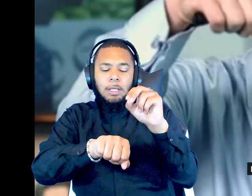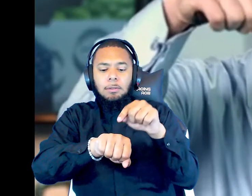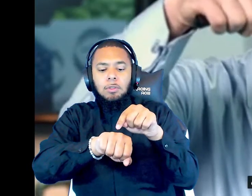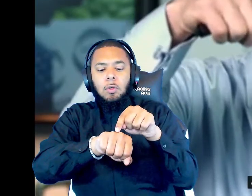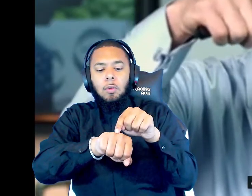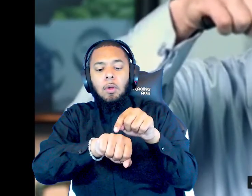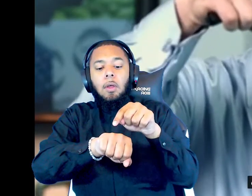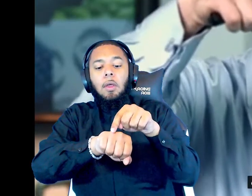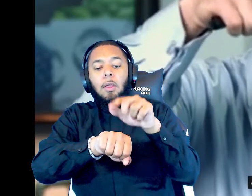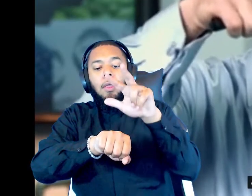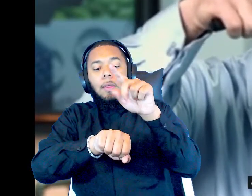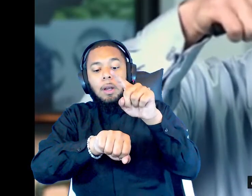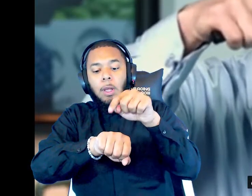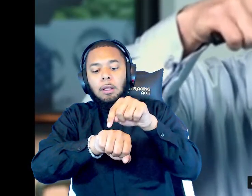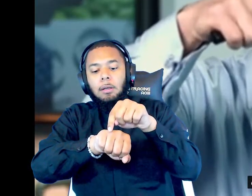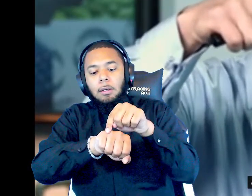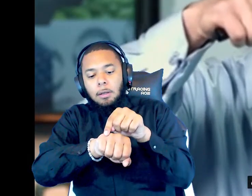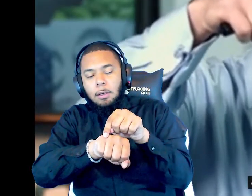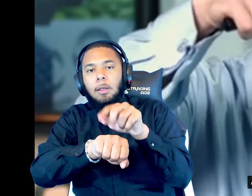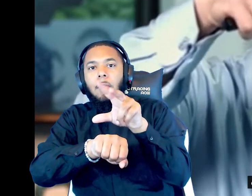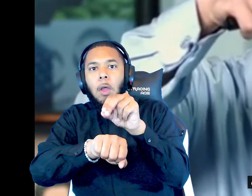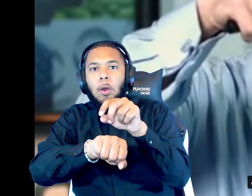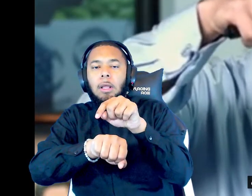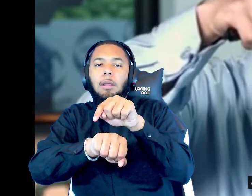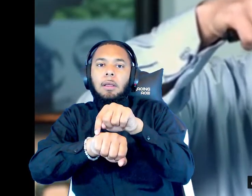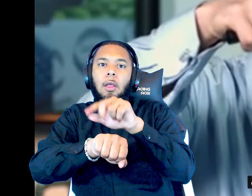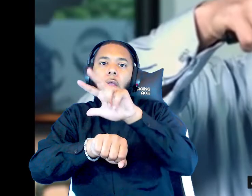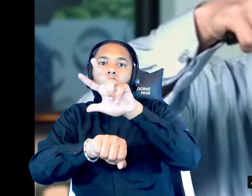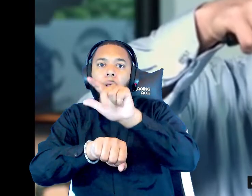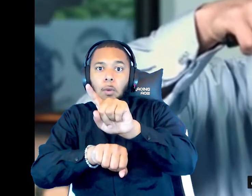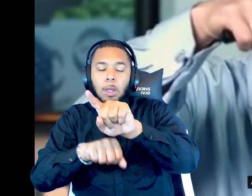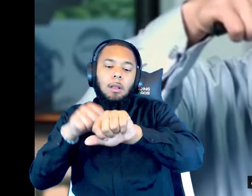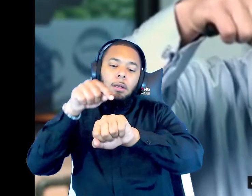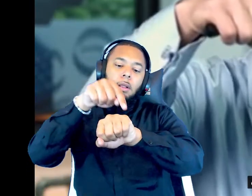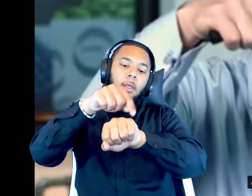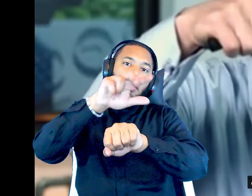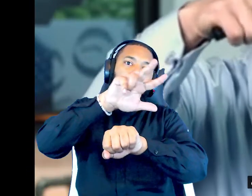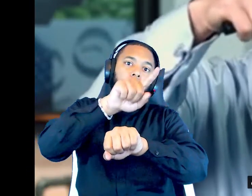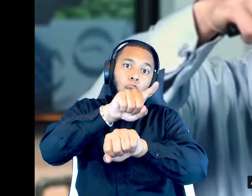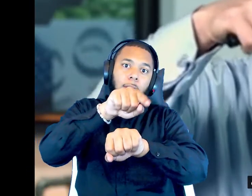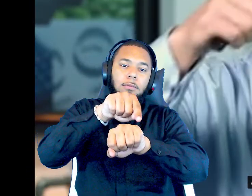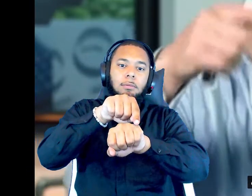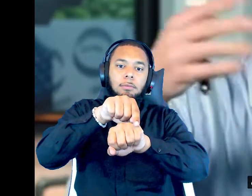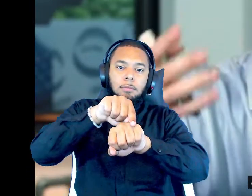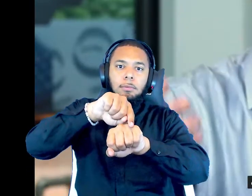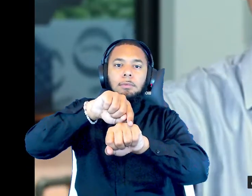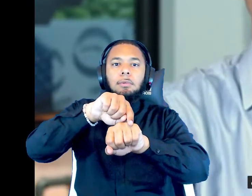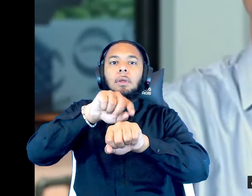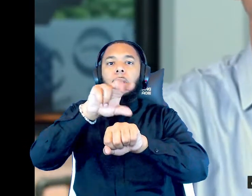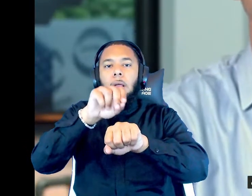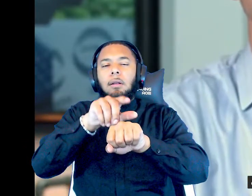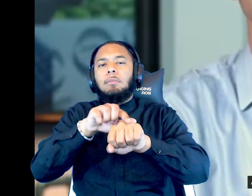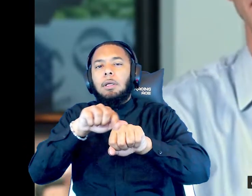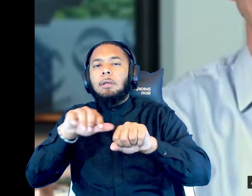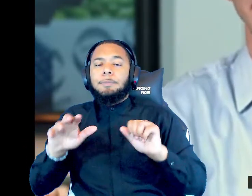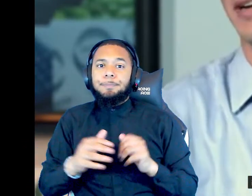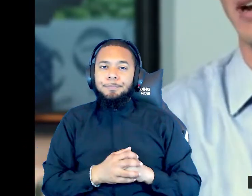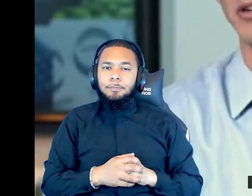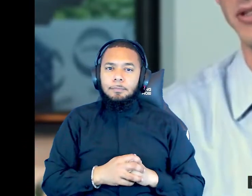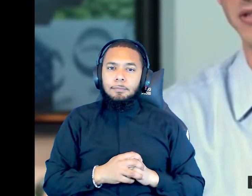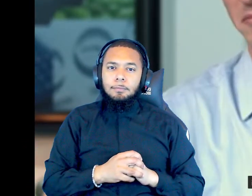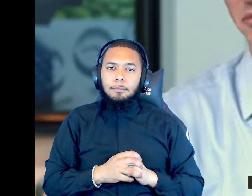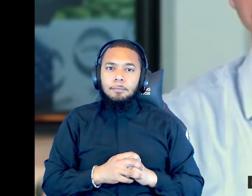31, January, March, May. And in the crevices, you have fewer days. It's like